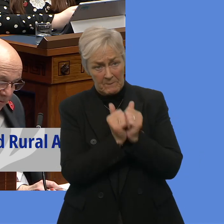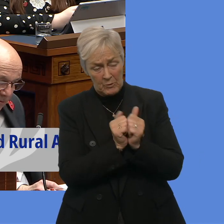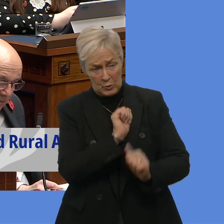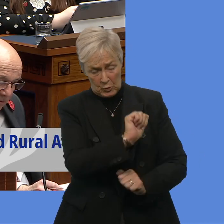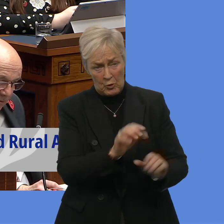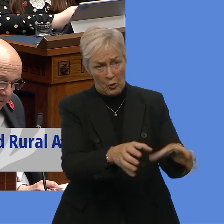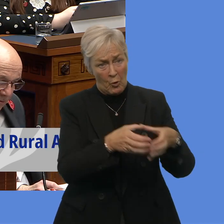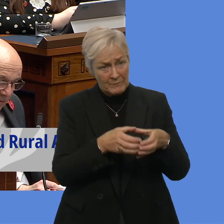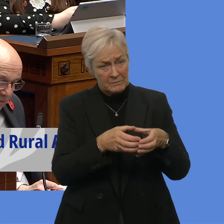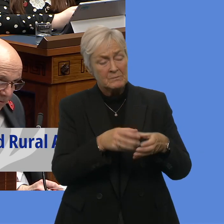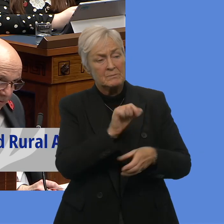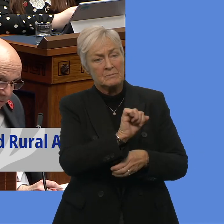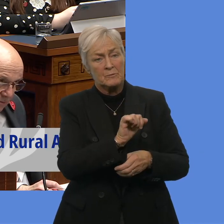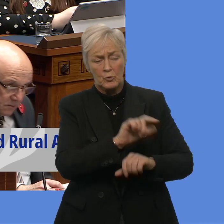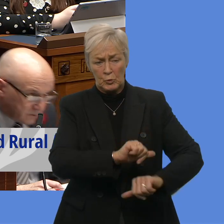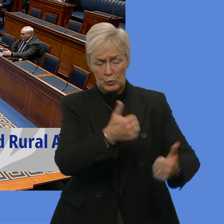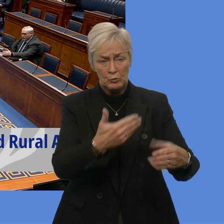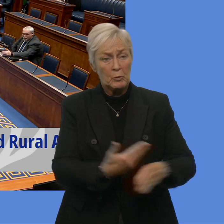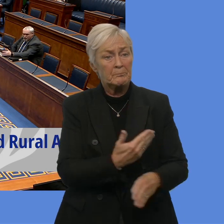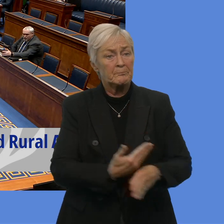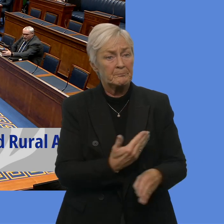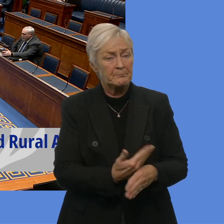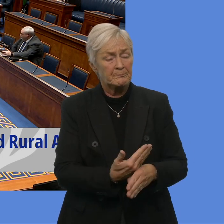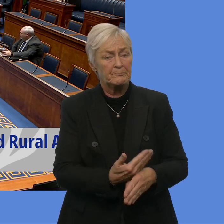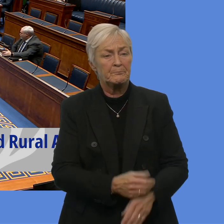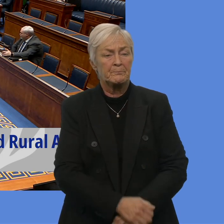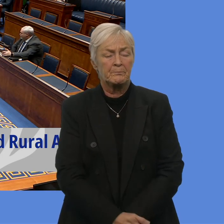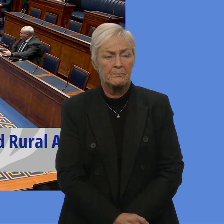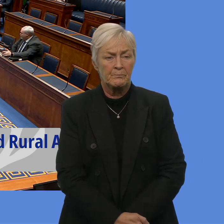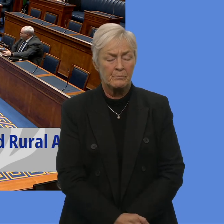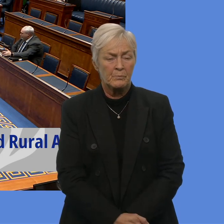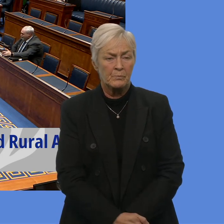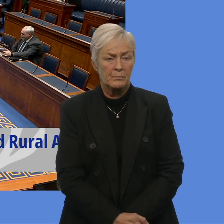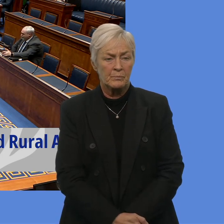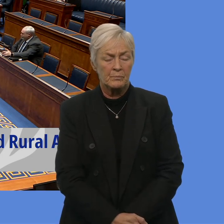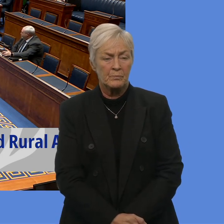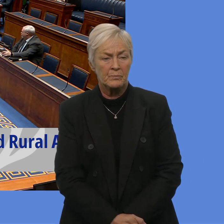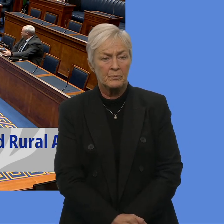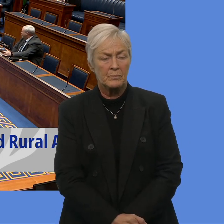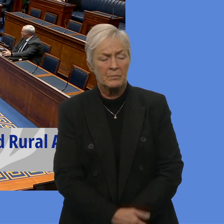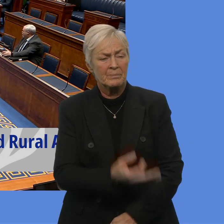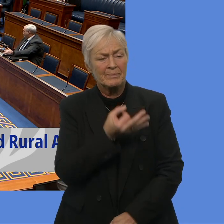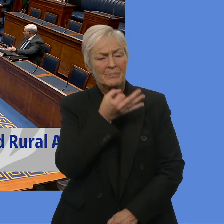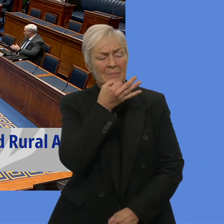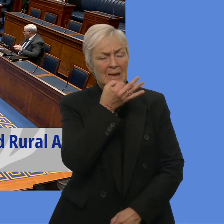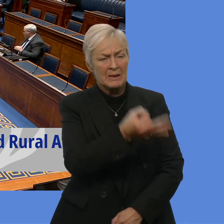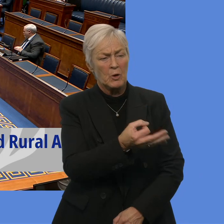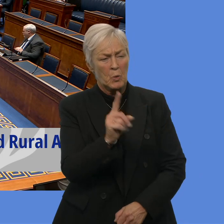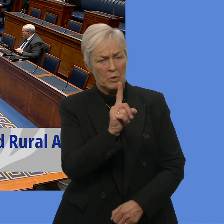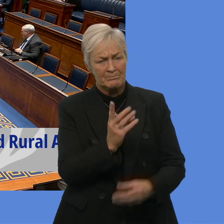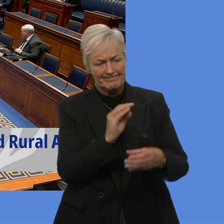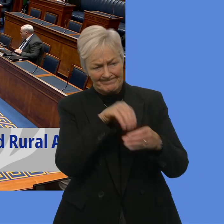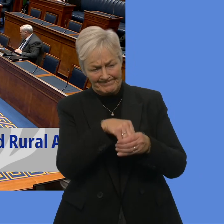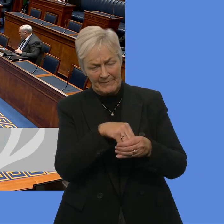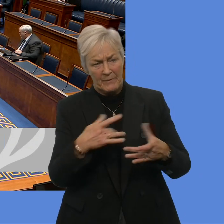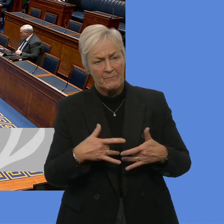Environmental Protection, and I believe it's doing a good job. John Blair. Speaker, can I ask the Minister what contribution he